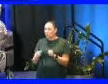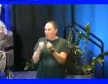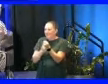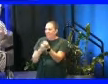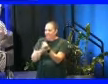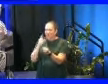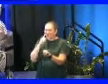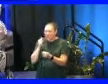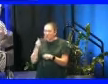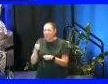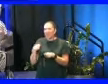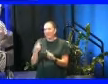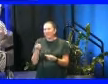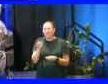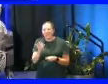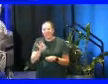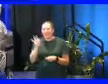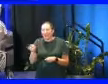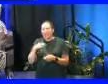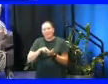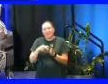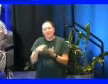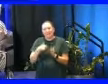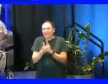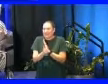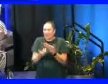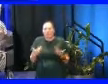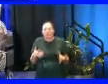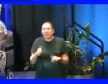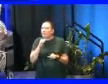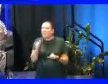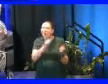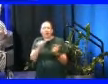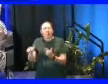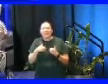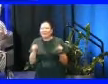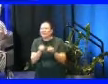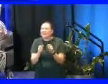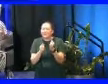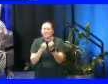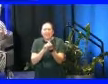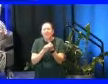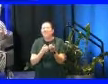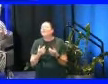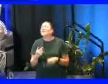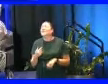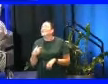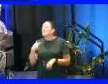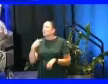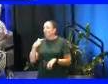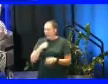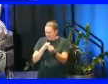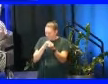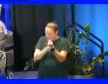Homeless since 1999, I was able to navigate. Everybody don't have those tools. So I was able to reach in my toolbox and navigate for